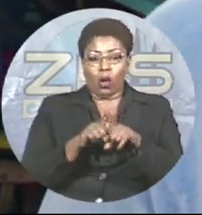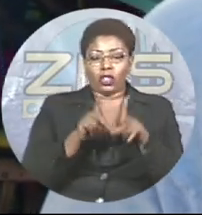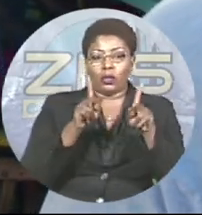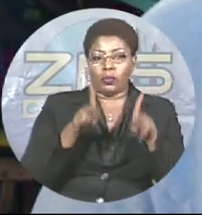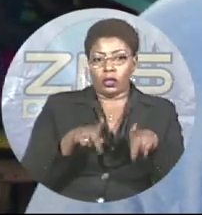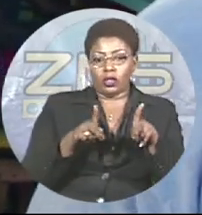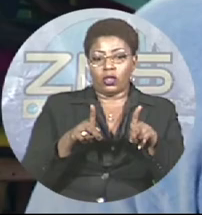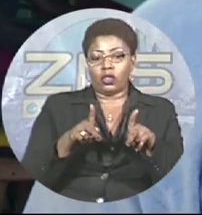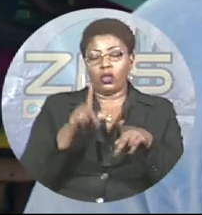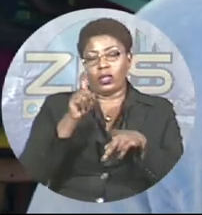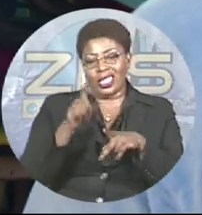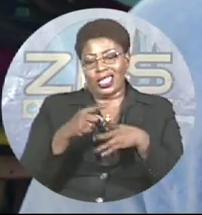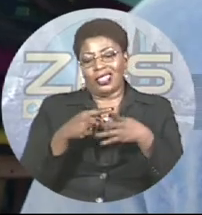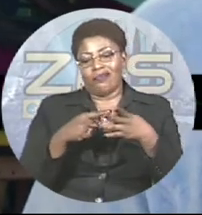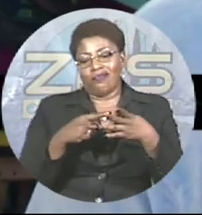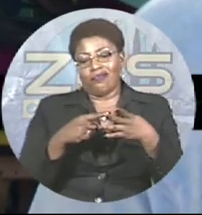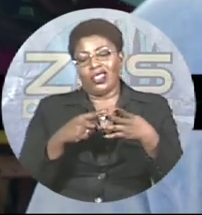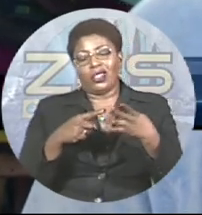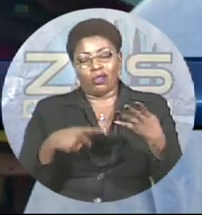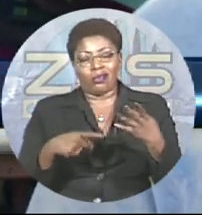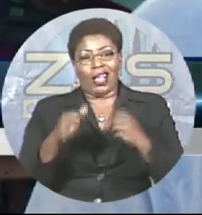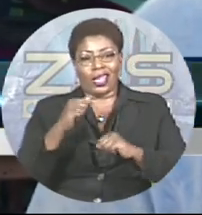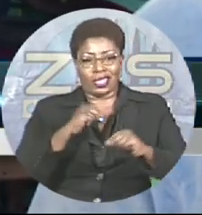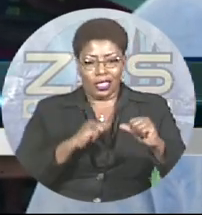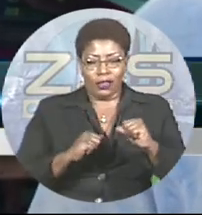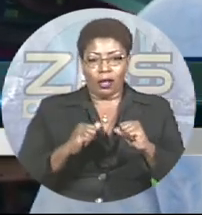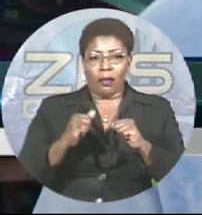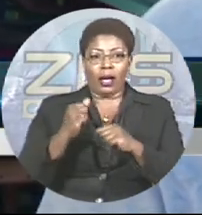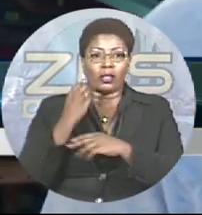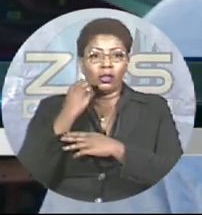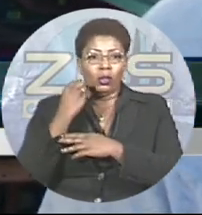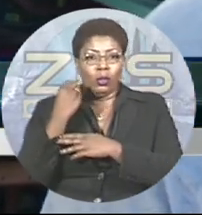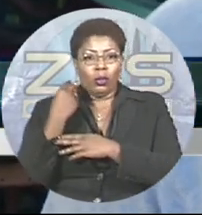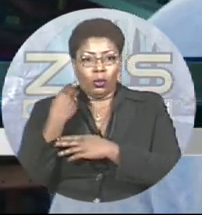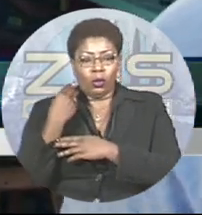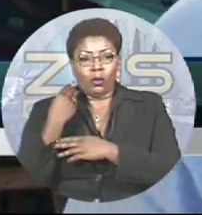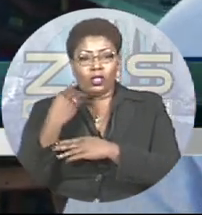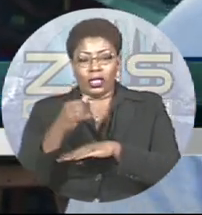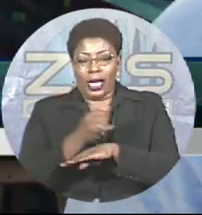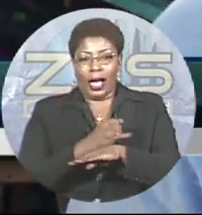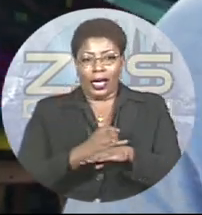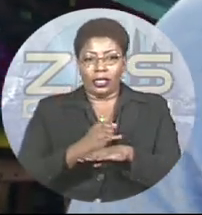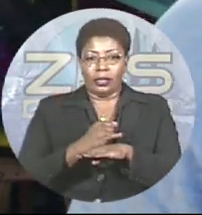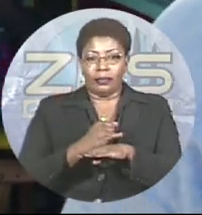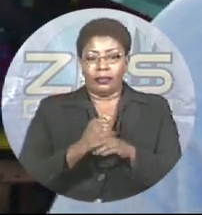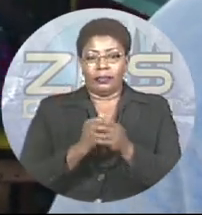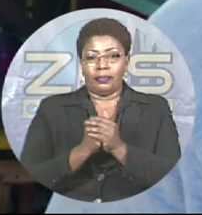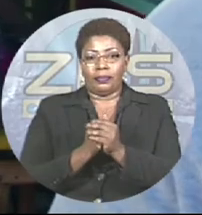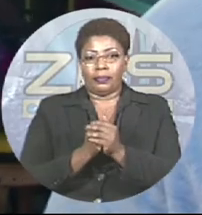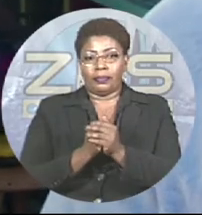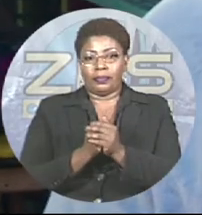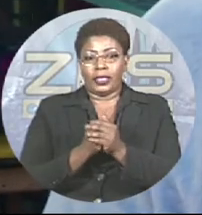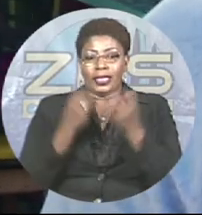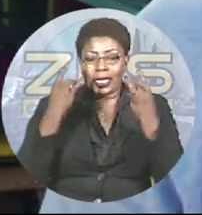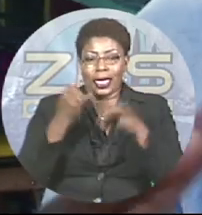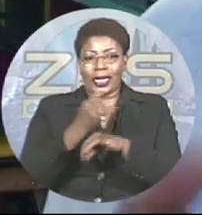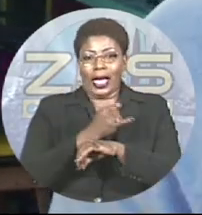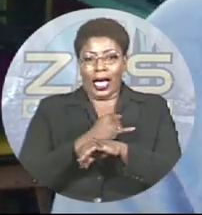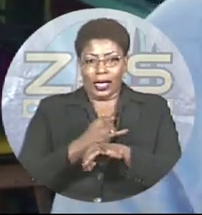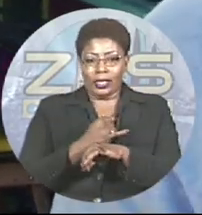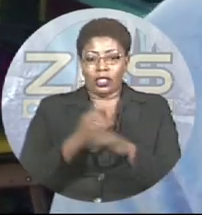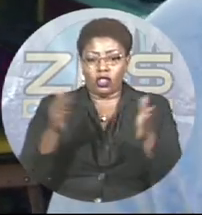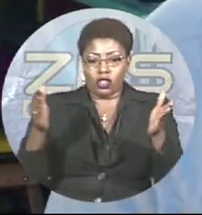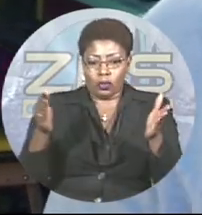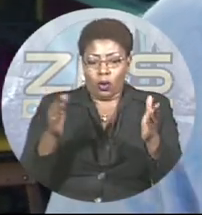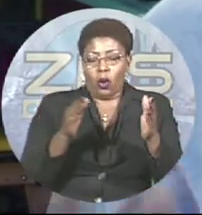some social activities. Coming to islands like this especially is good because you don't have a commercial center. Cat Island is typically just